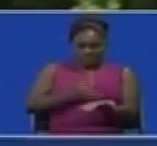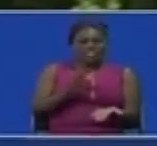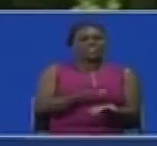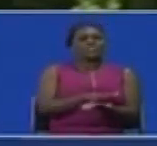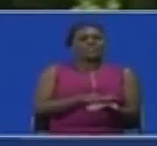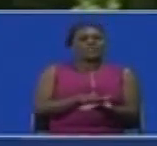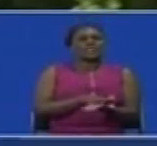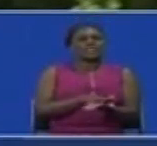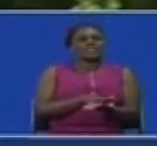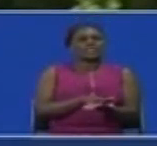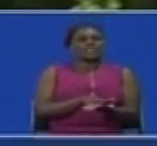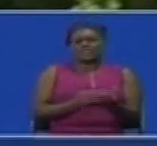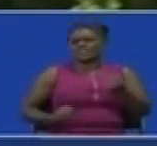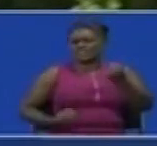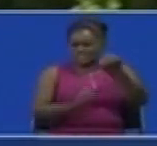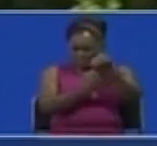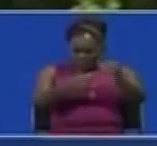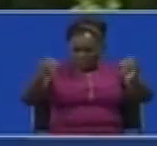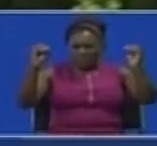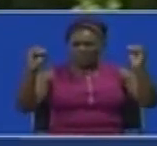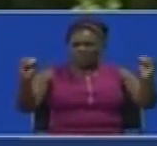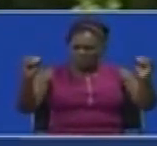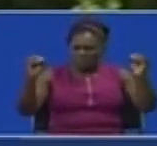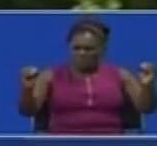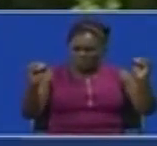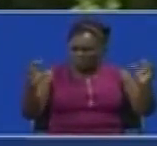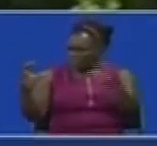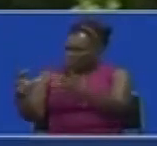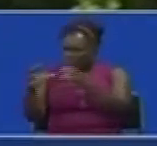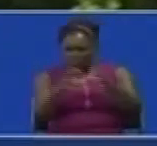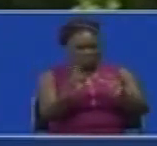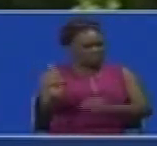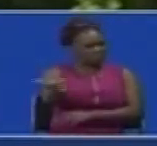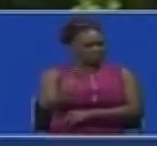Ourselves, we are not supporting any side. What we